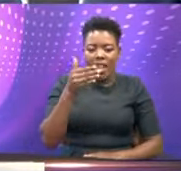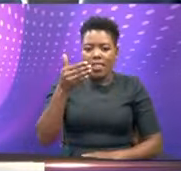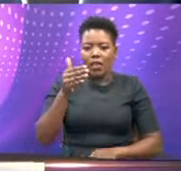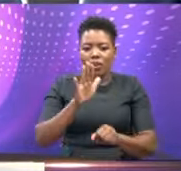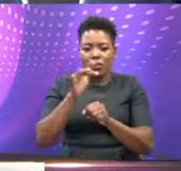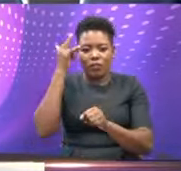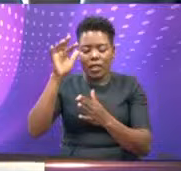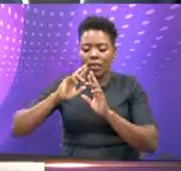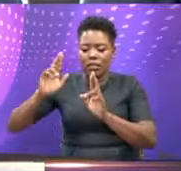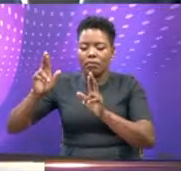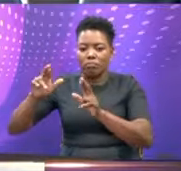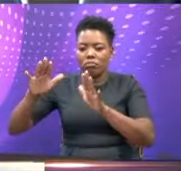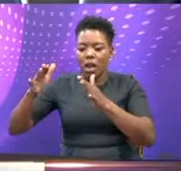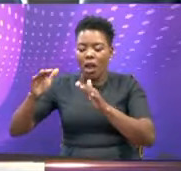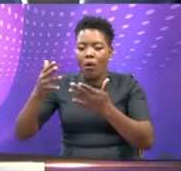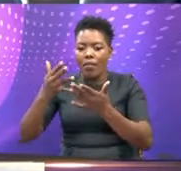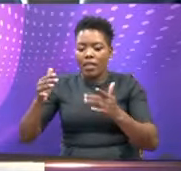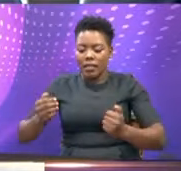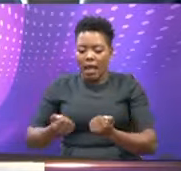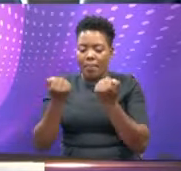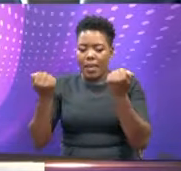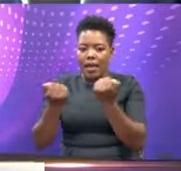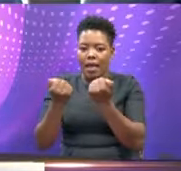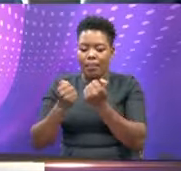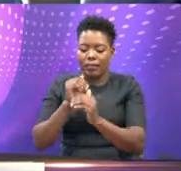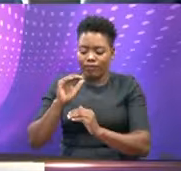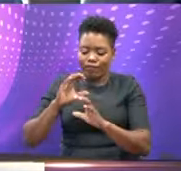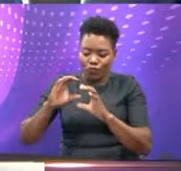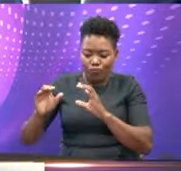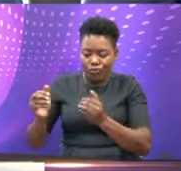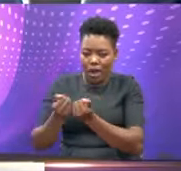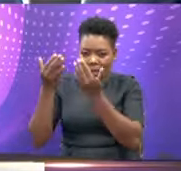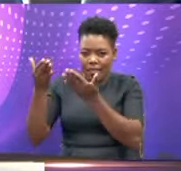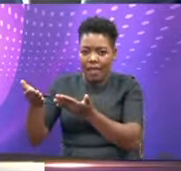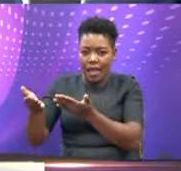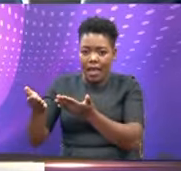kumiwa lere weche kaka chendo mar od bura dhi nyime Nyako Ramogi. Chris pod tiere kuno kendo.